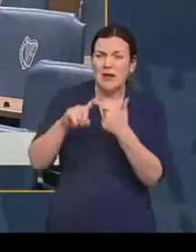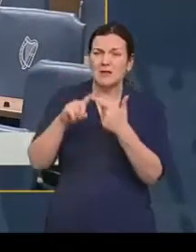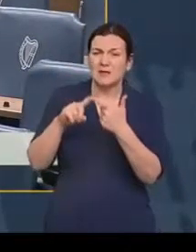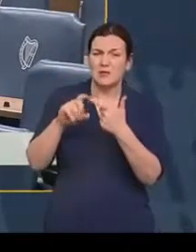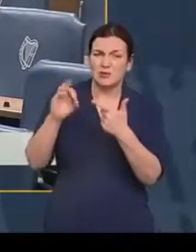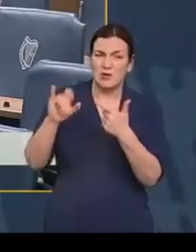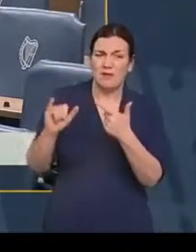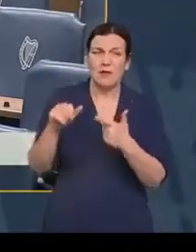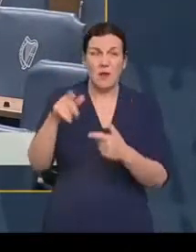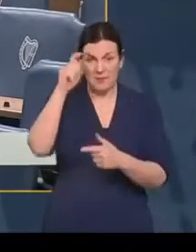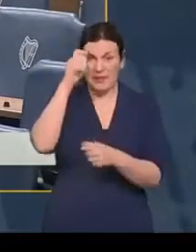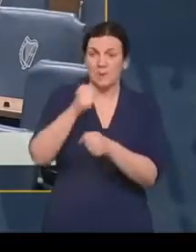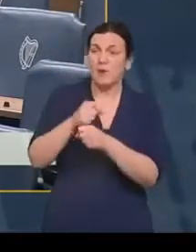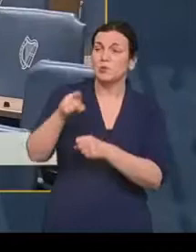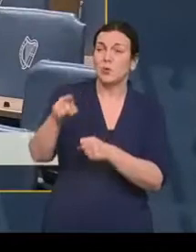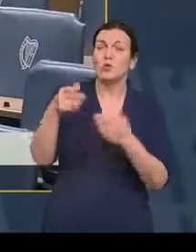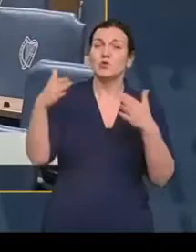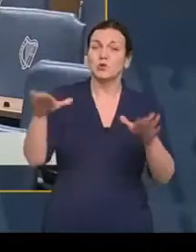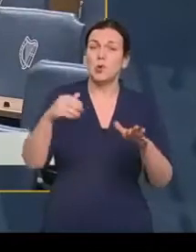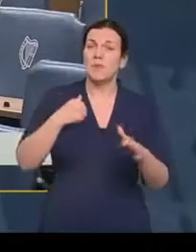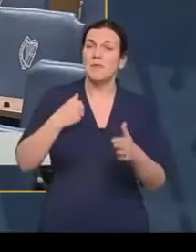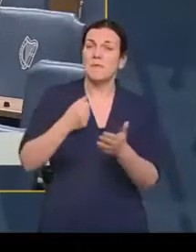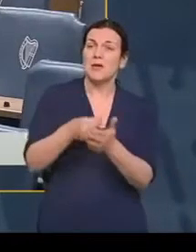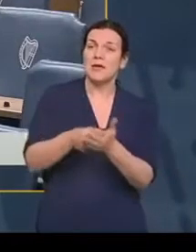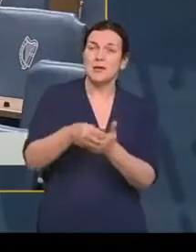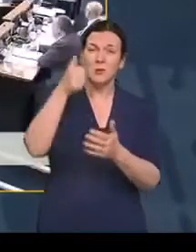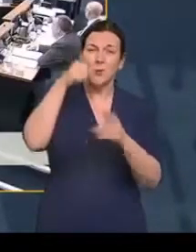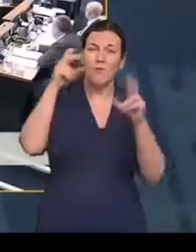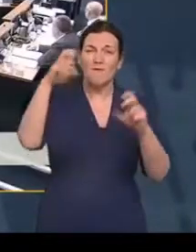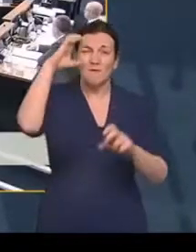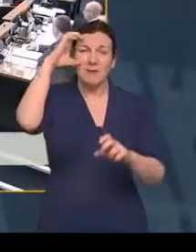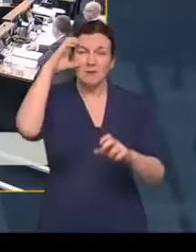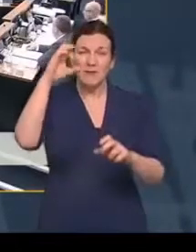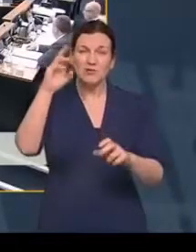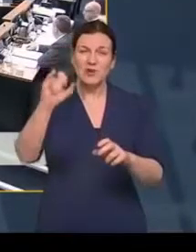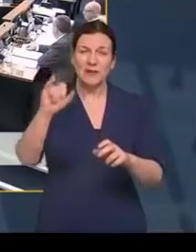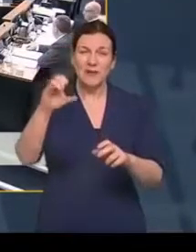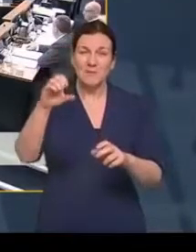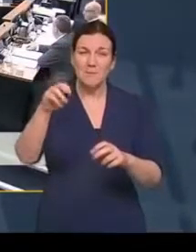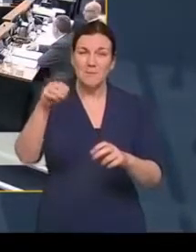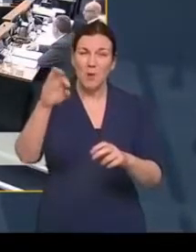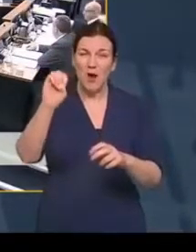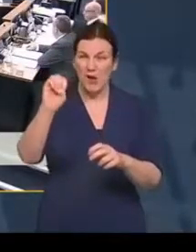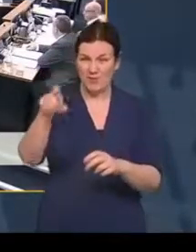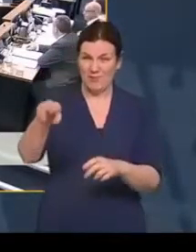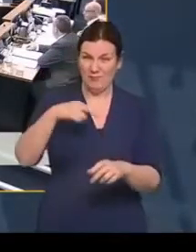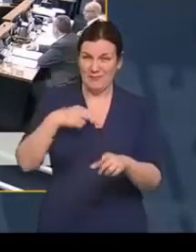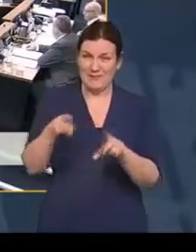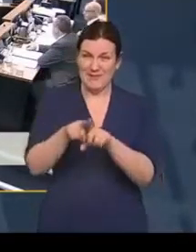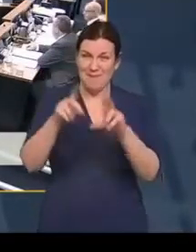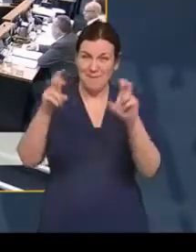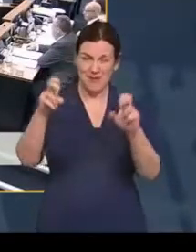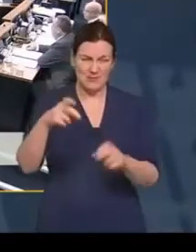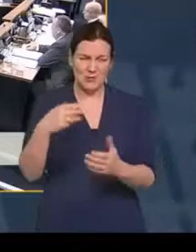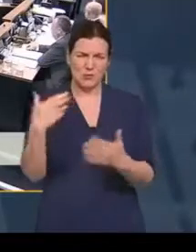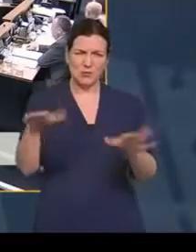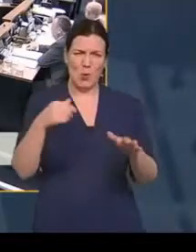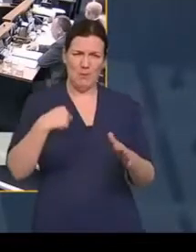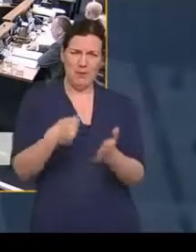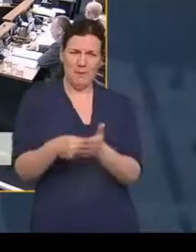and I was thinking of Jerry, show me the money, and you found the money, right? To borrow a phrase from the film.